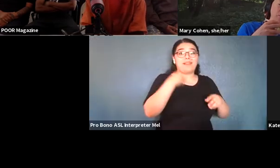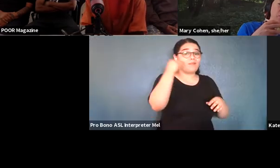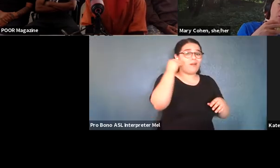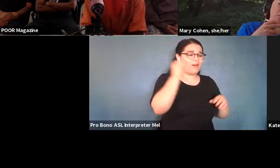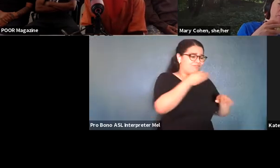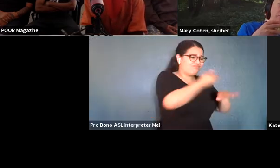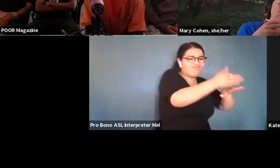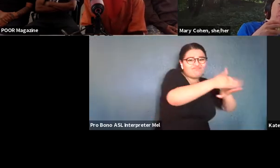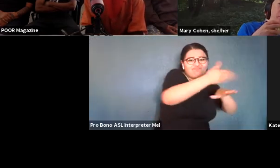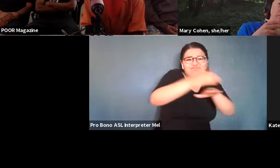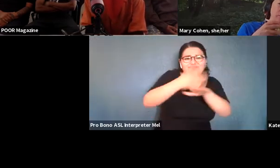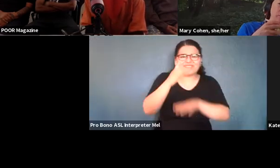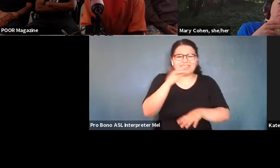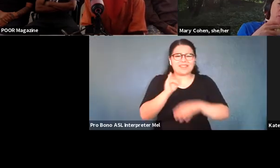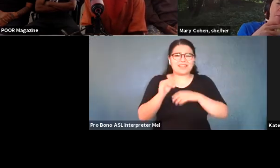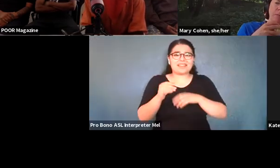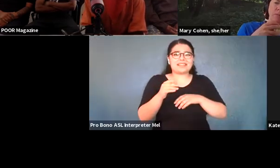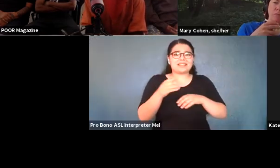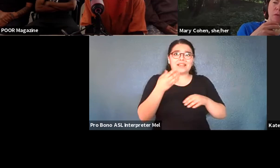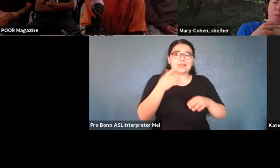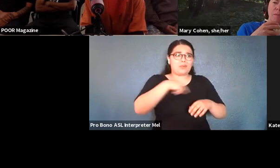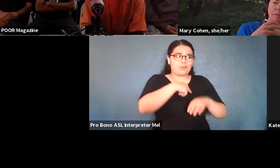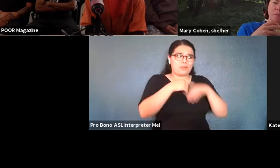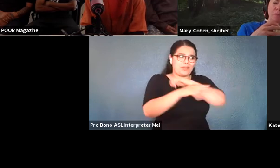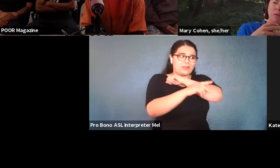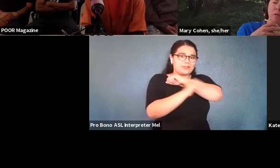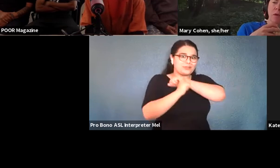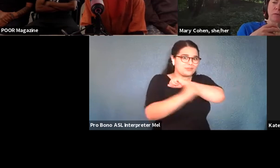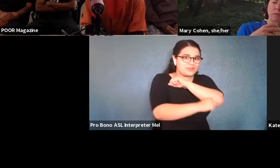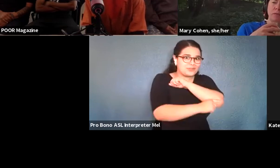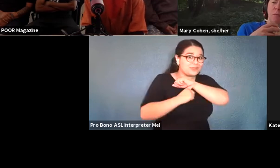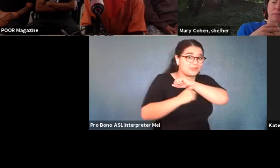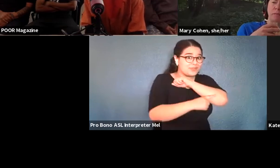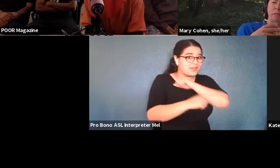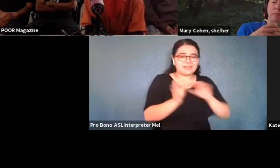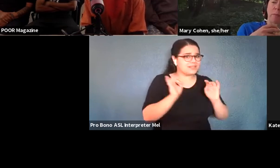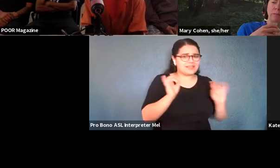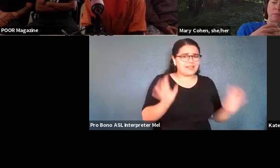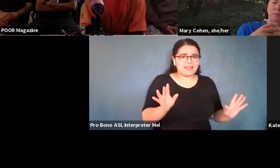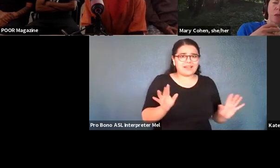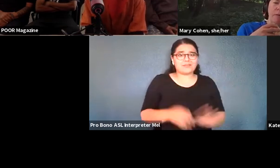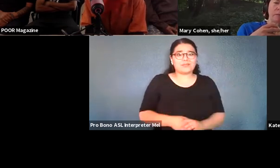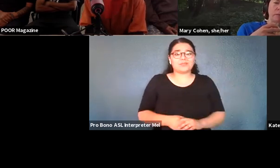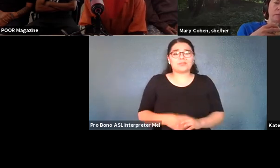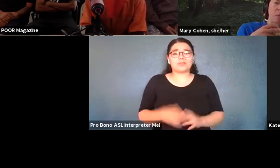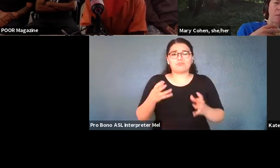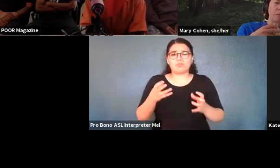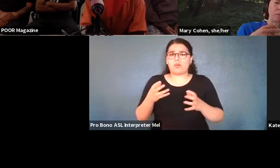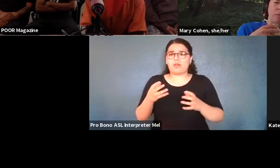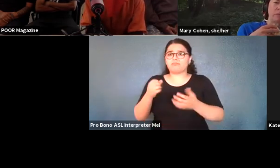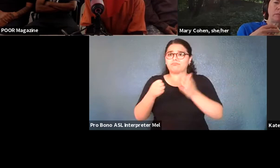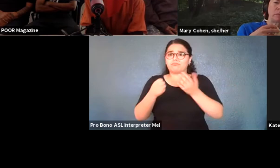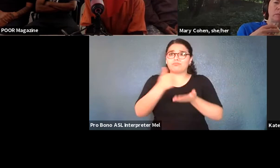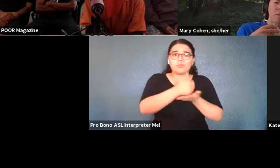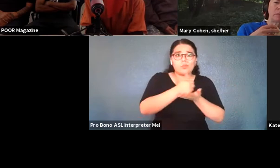we are also trying to build homefulness. And it is also rooted in poverty scholarship. And how do we do that as